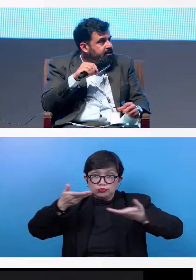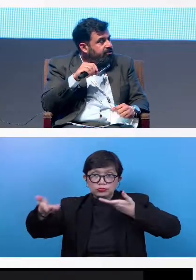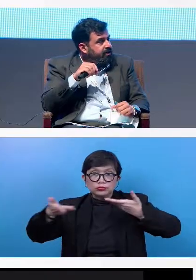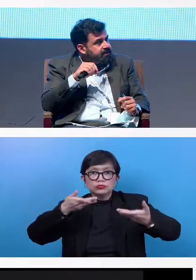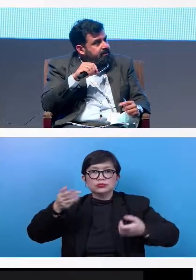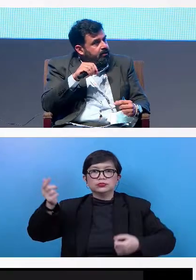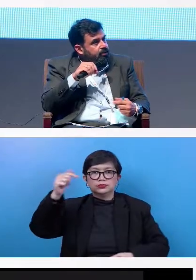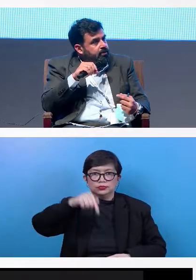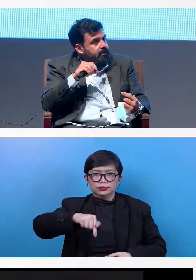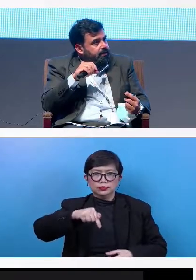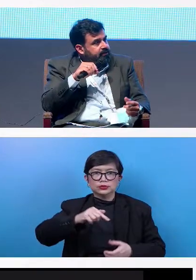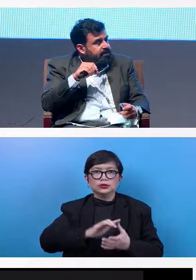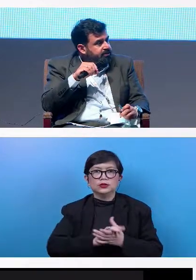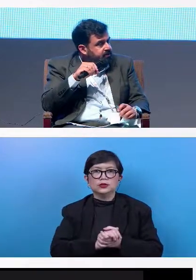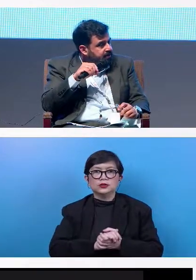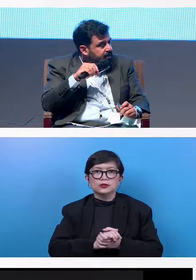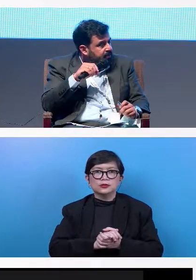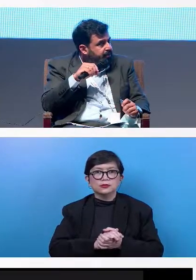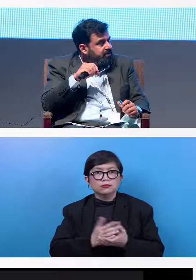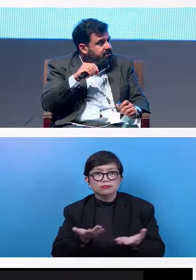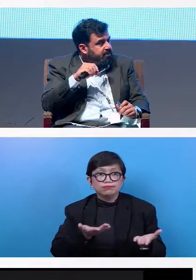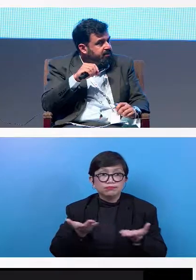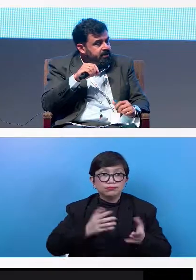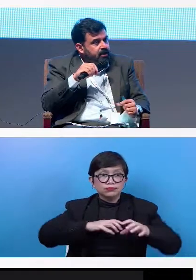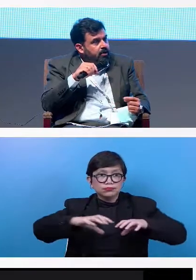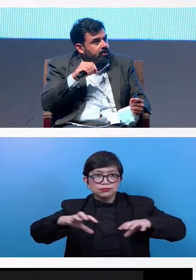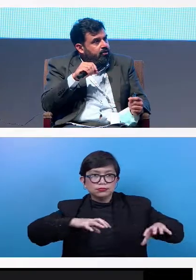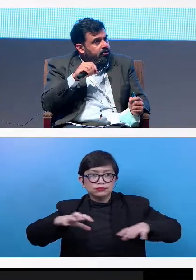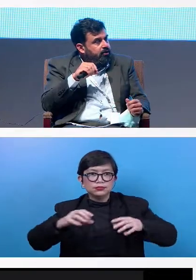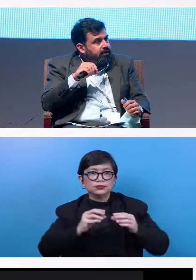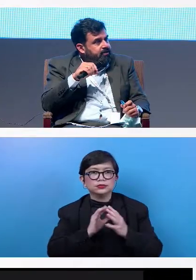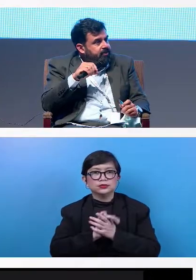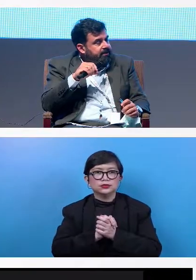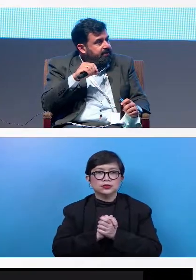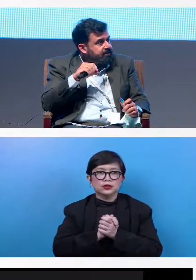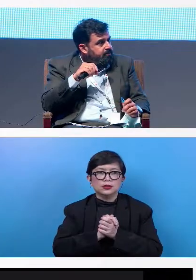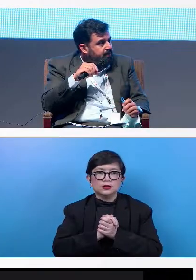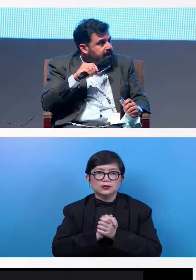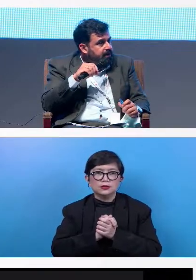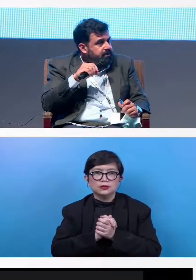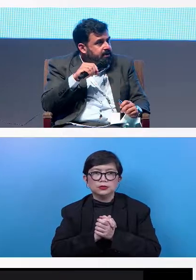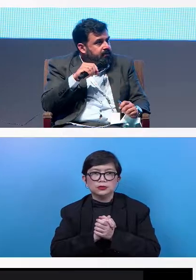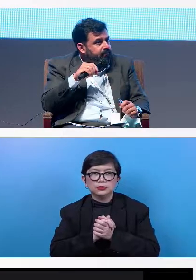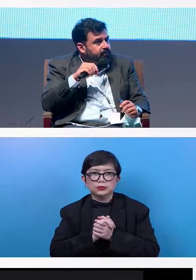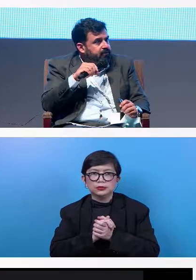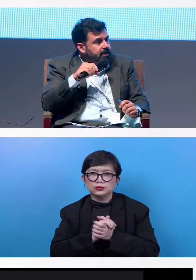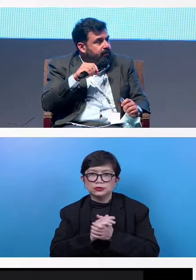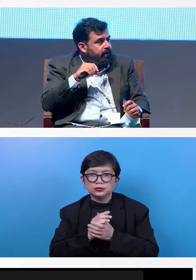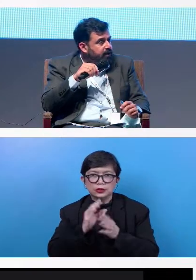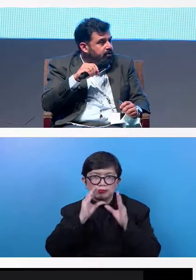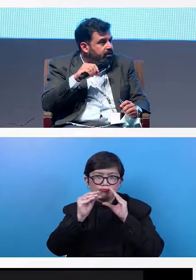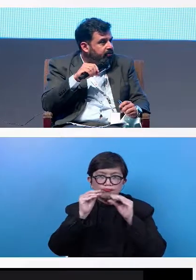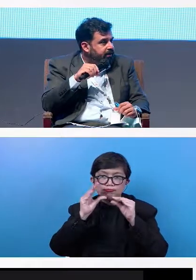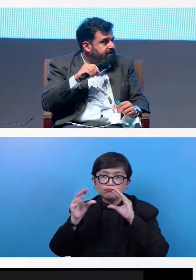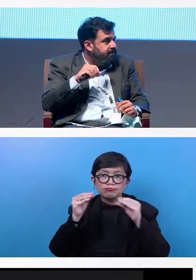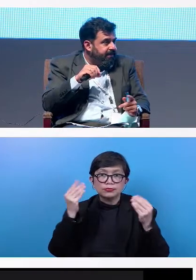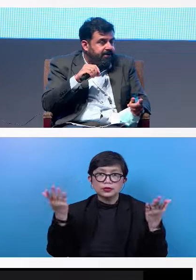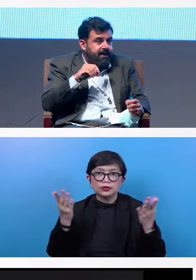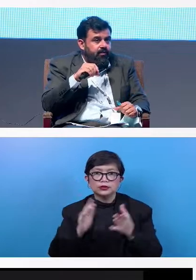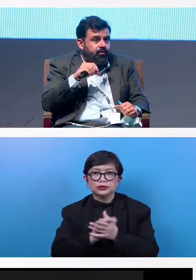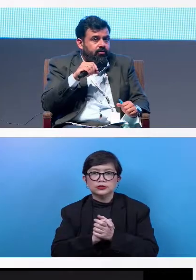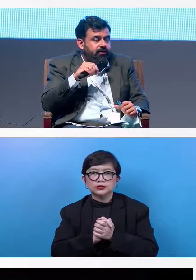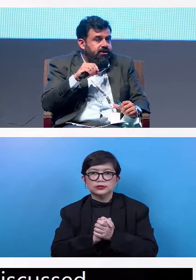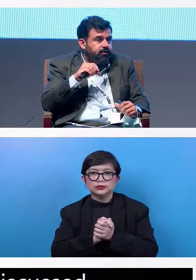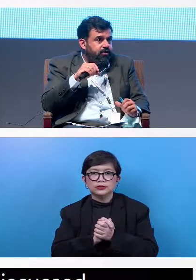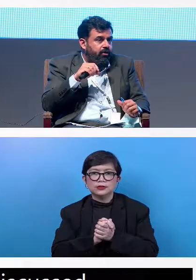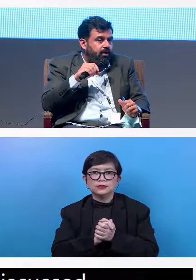they getting addressed in the global conversations around the principles, or could the stress test be some of some way to address, let's